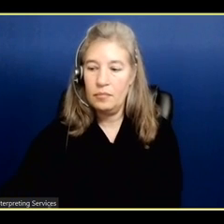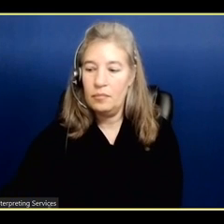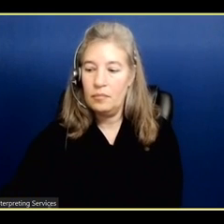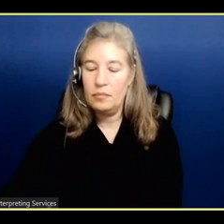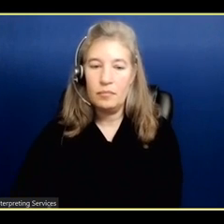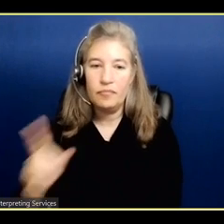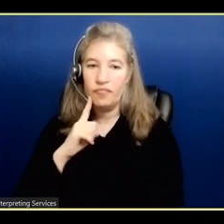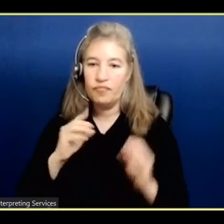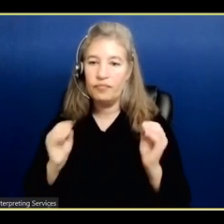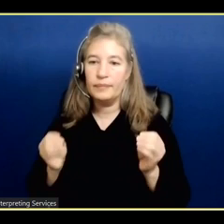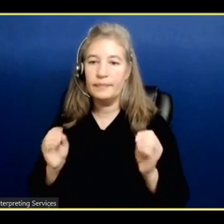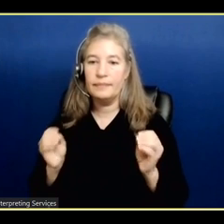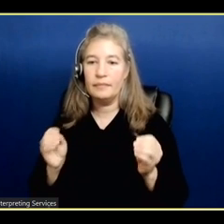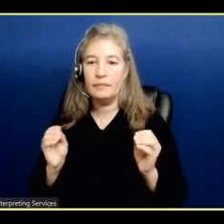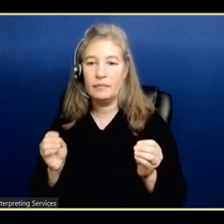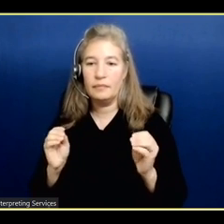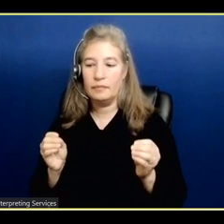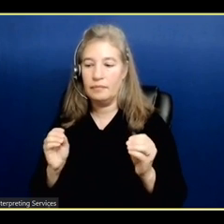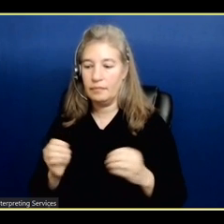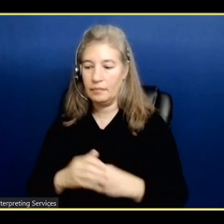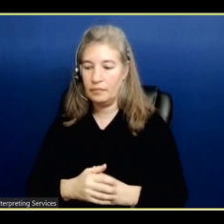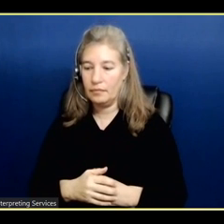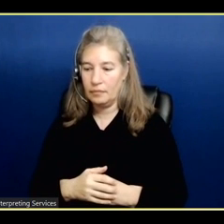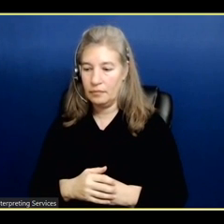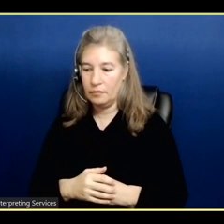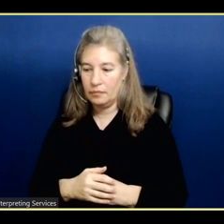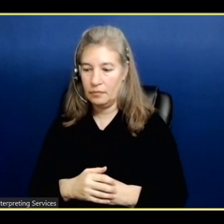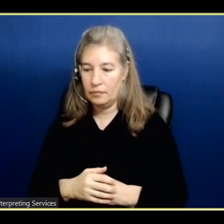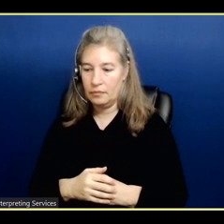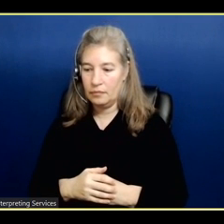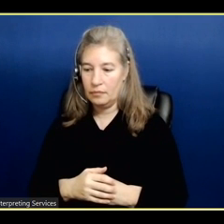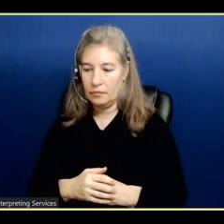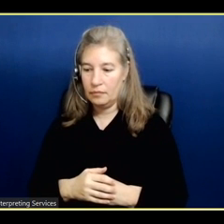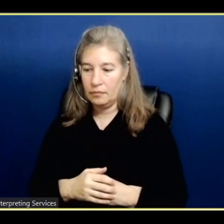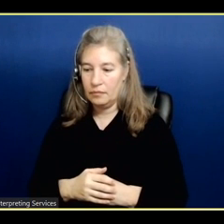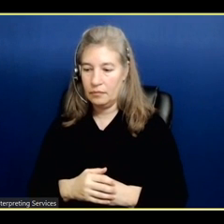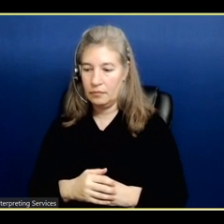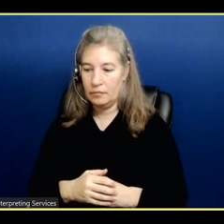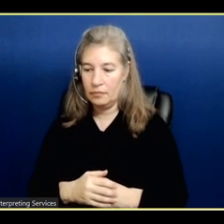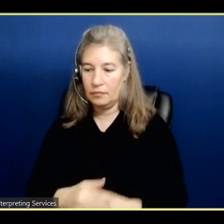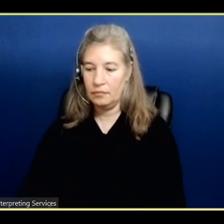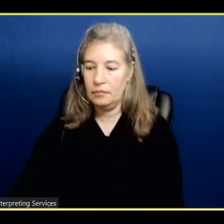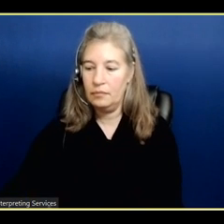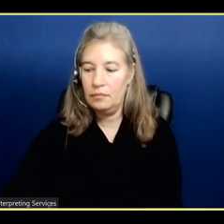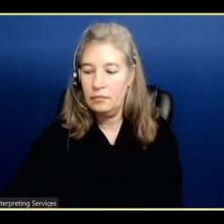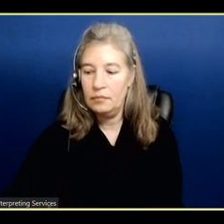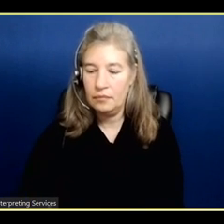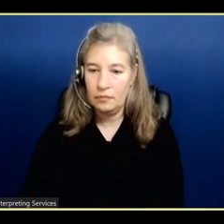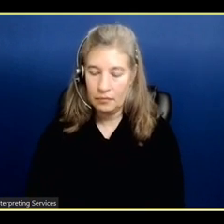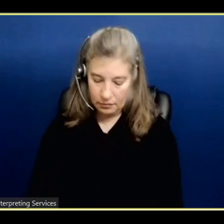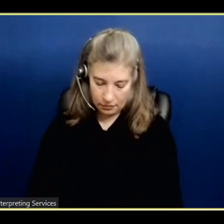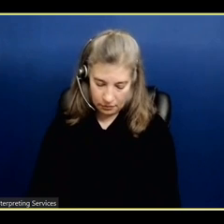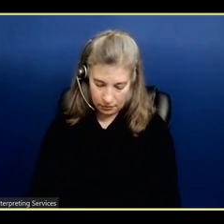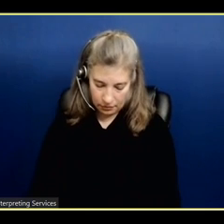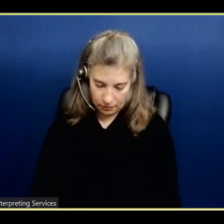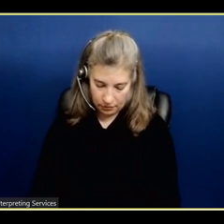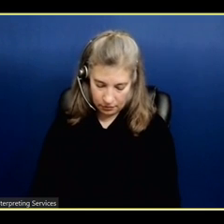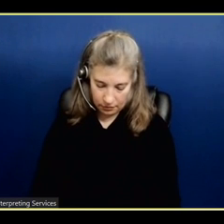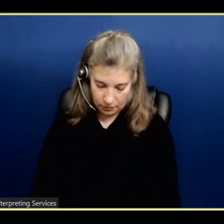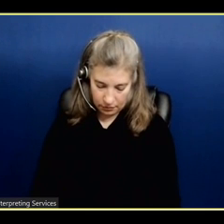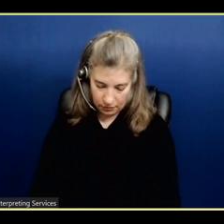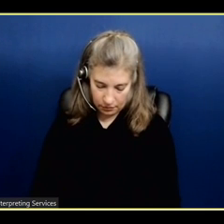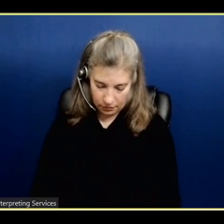their doors open. We're helping them assess their cash flow. Can they stay open 30 days, 60